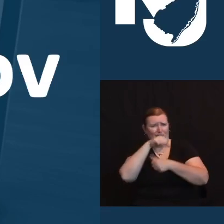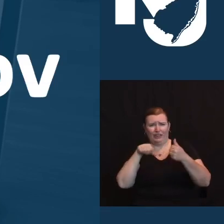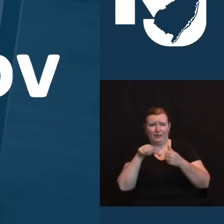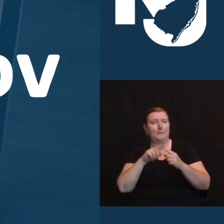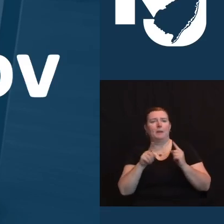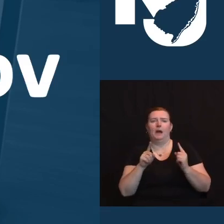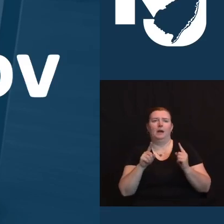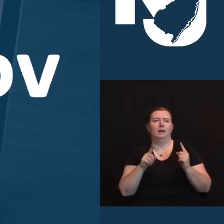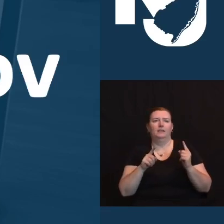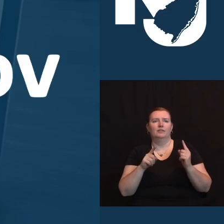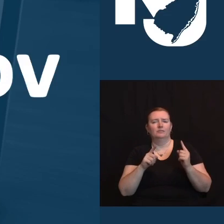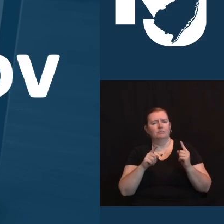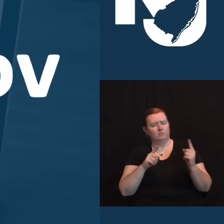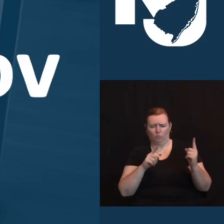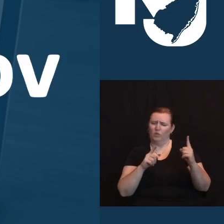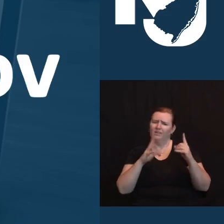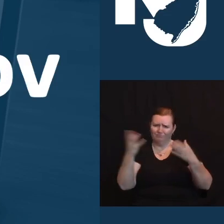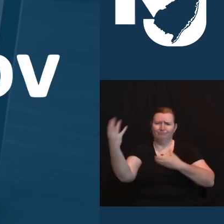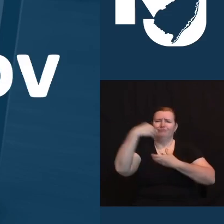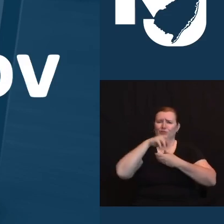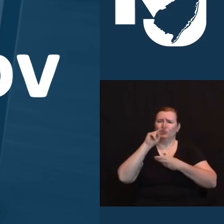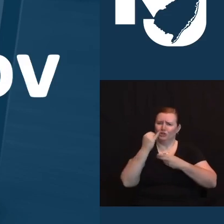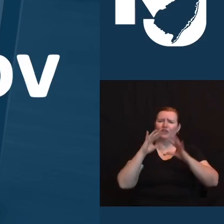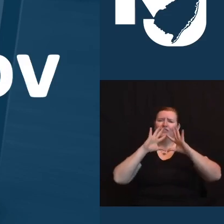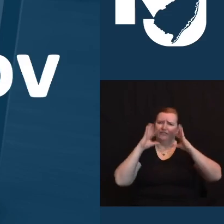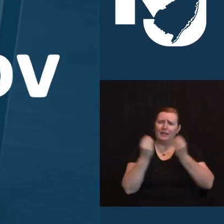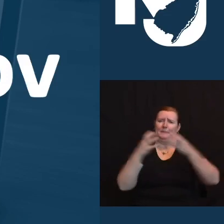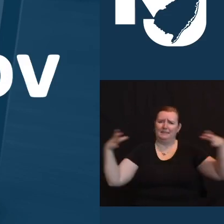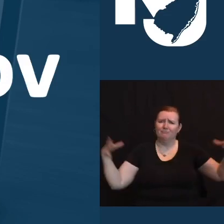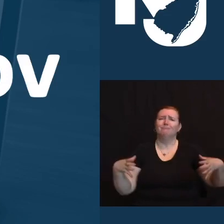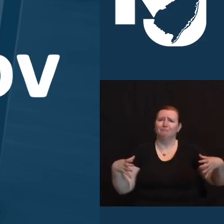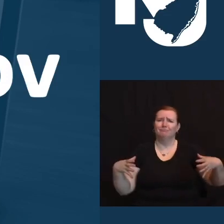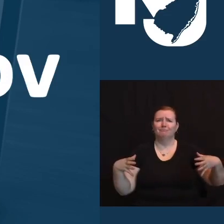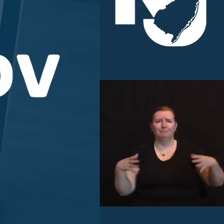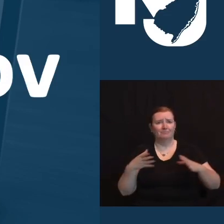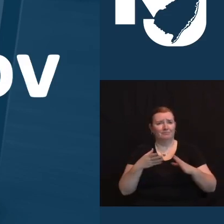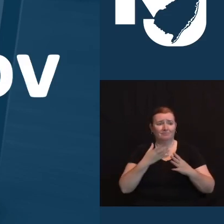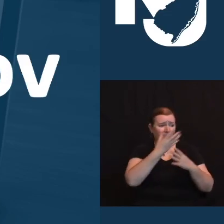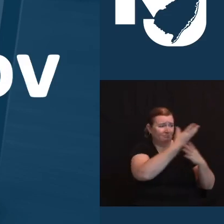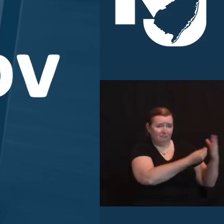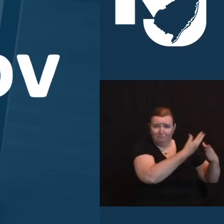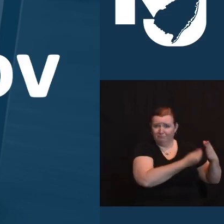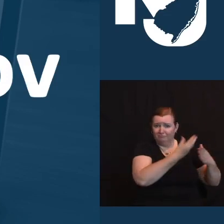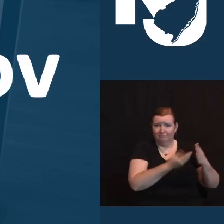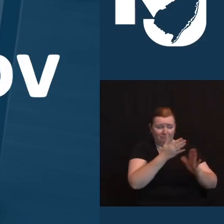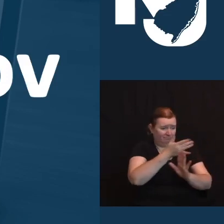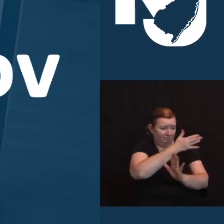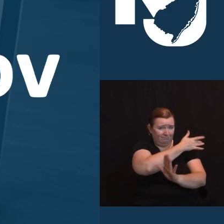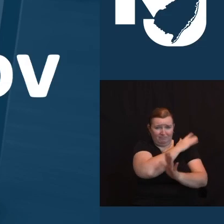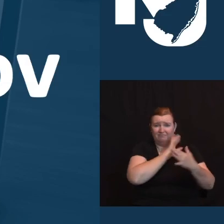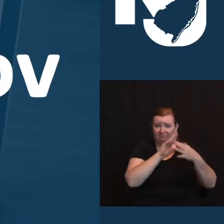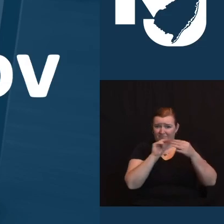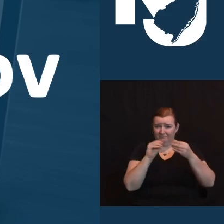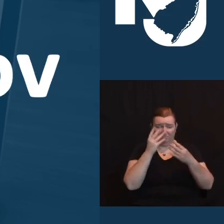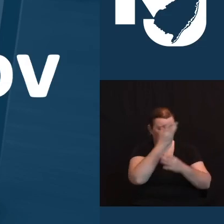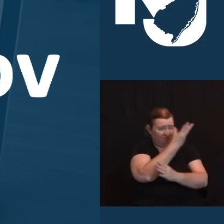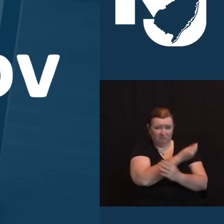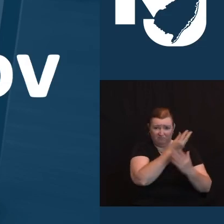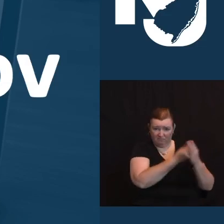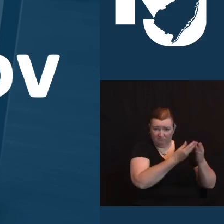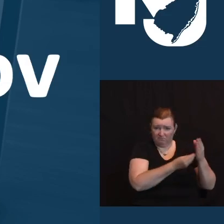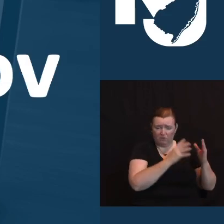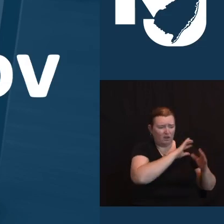New Jersey family, just as did every single one of the nearly 14,000 residents we have lost over the